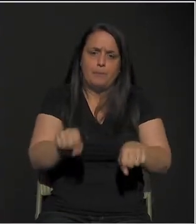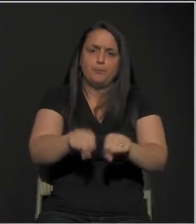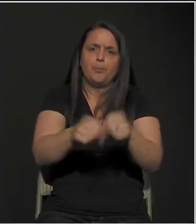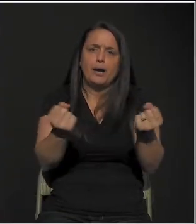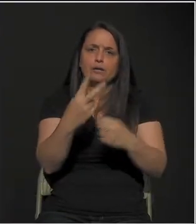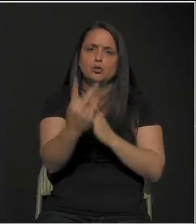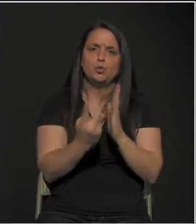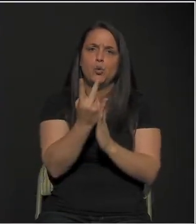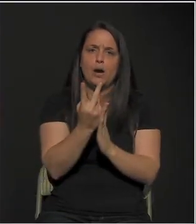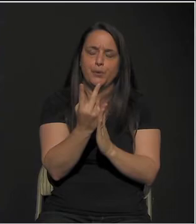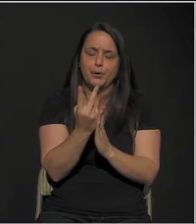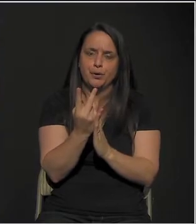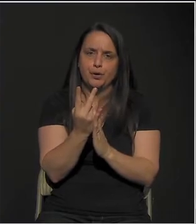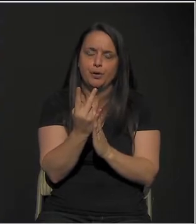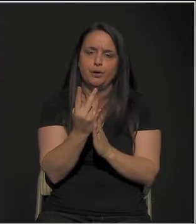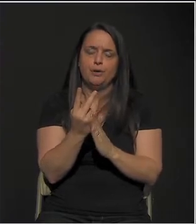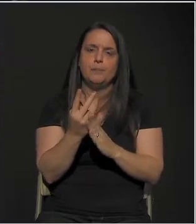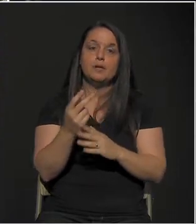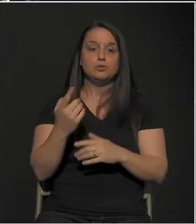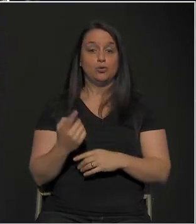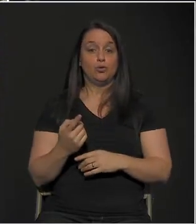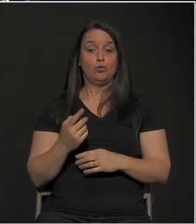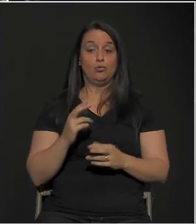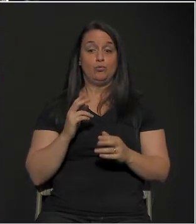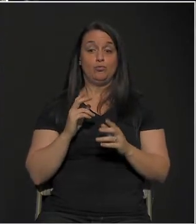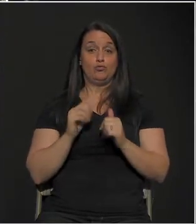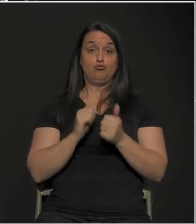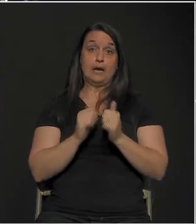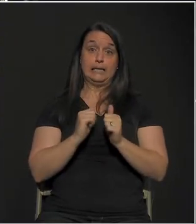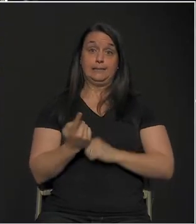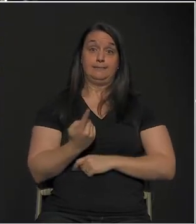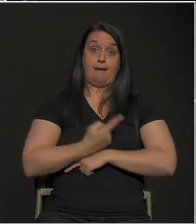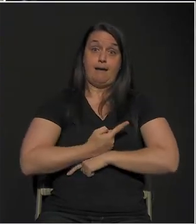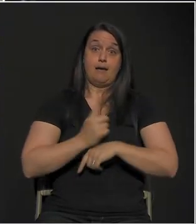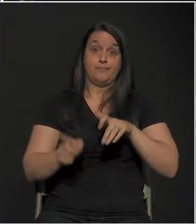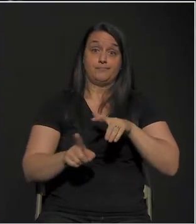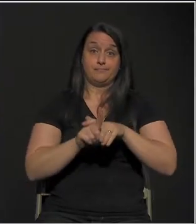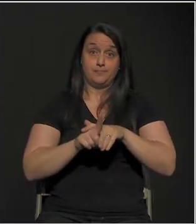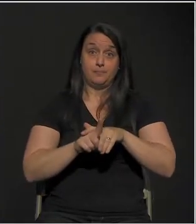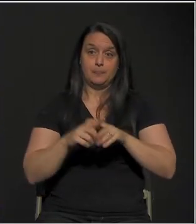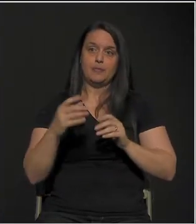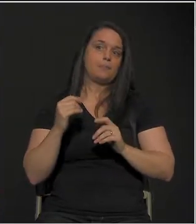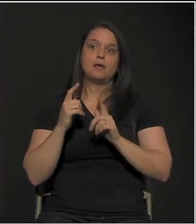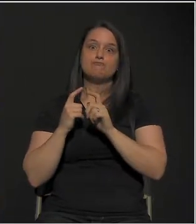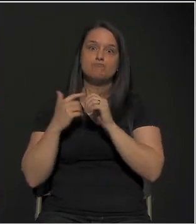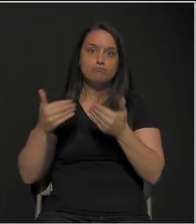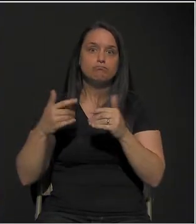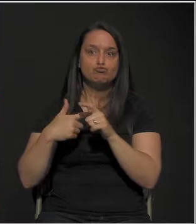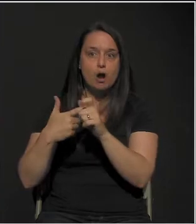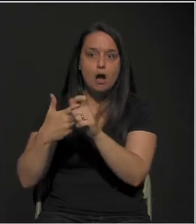barrier. And so the day of the race finally comes and they run the race